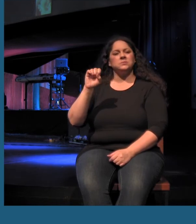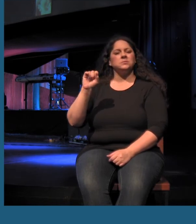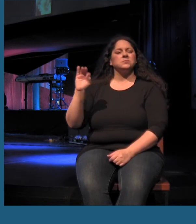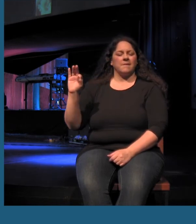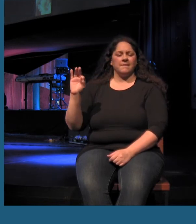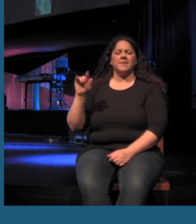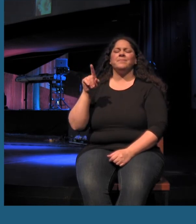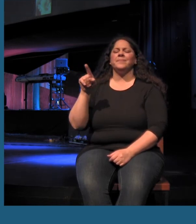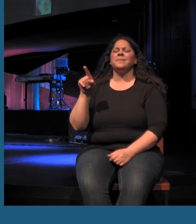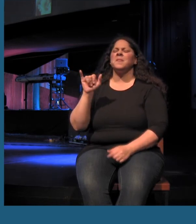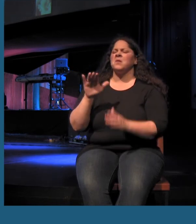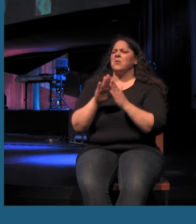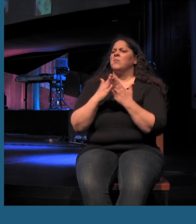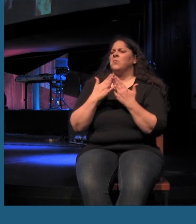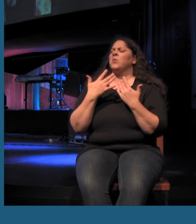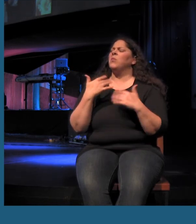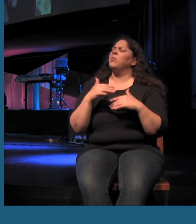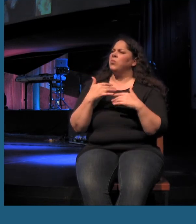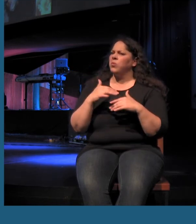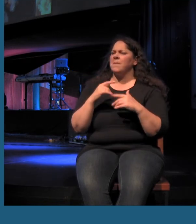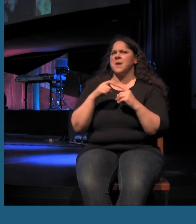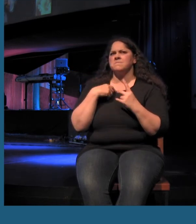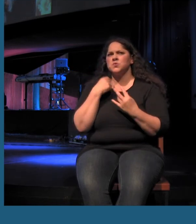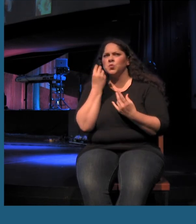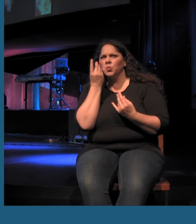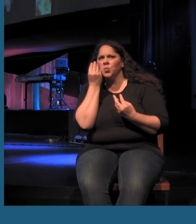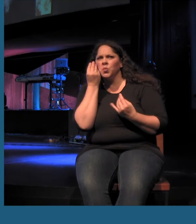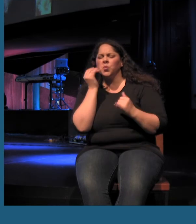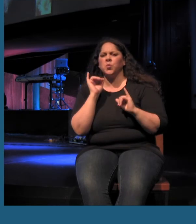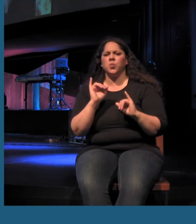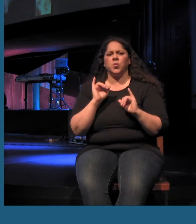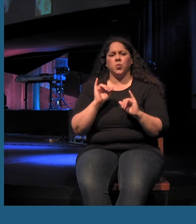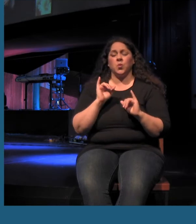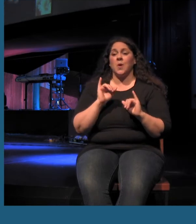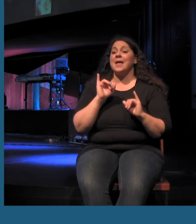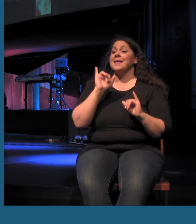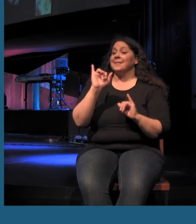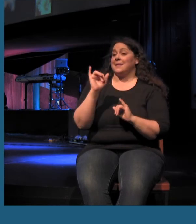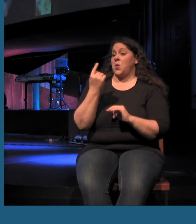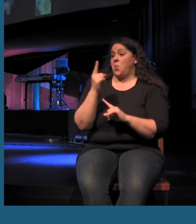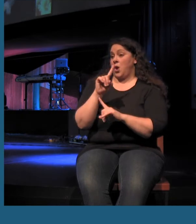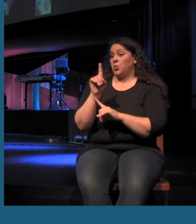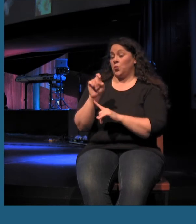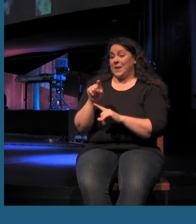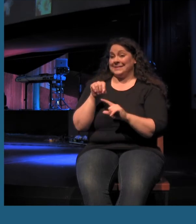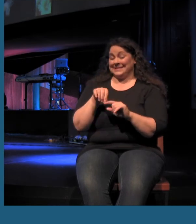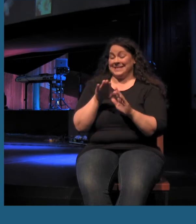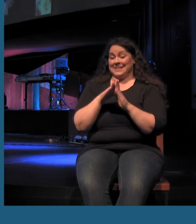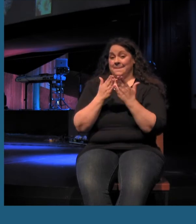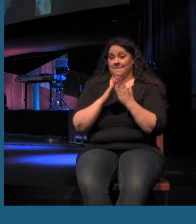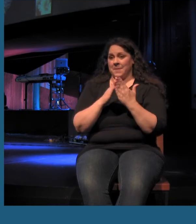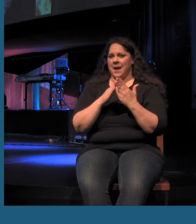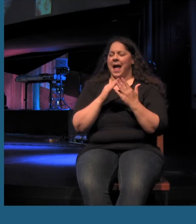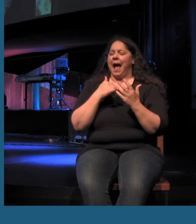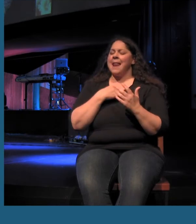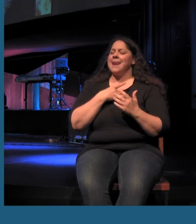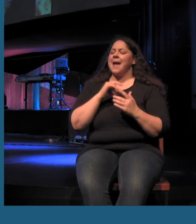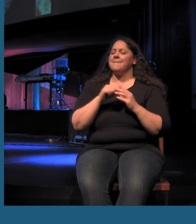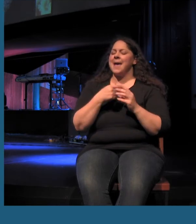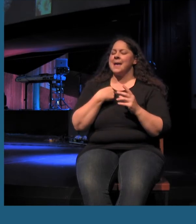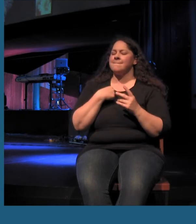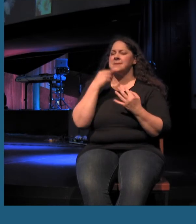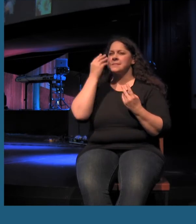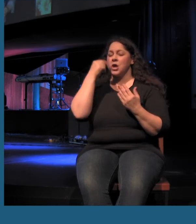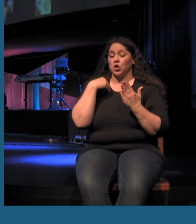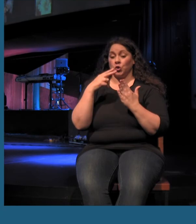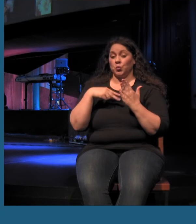book. One of the questions that I found in this book, and I love thought-provoking books because it's interesting.